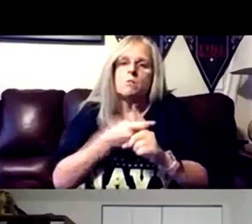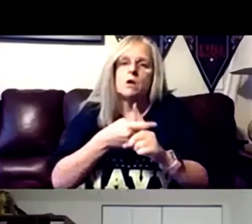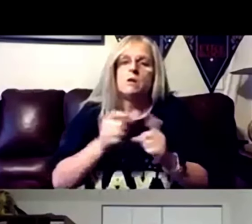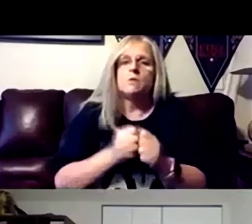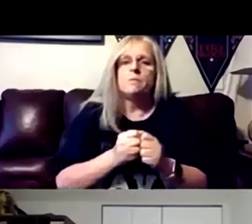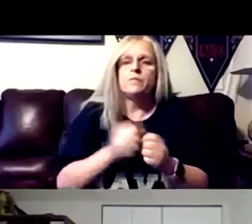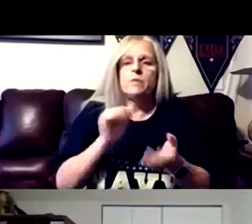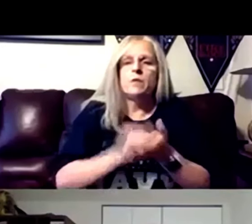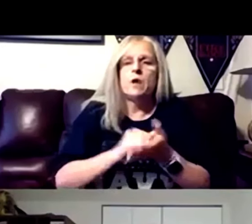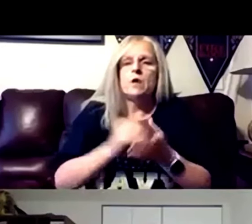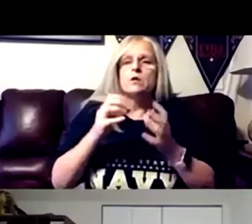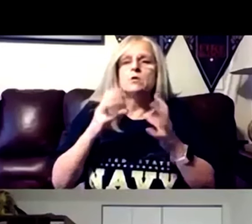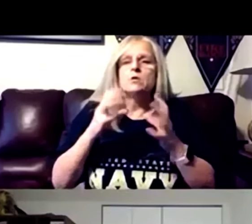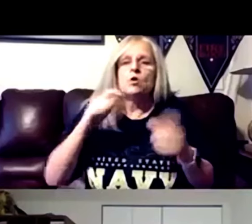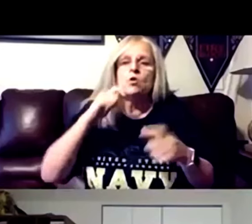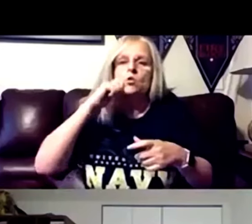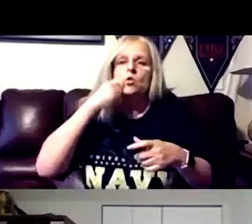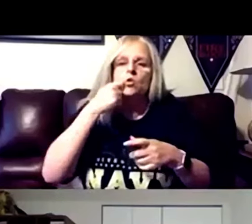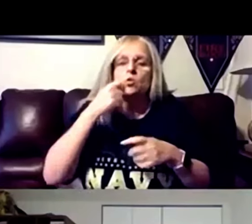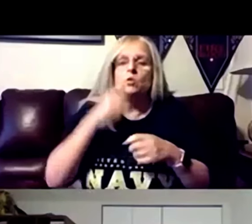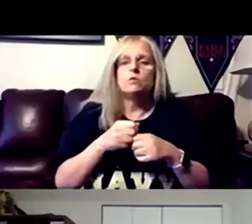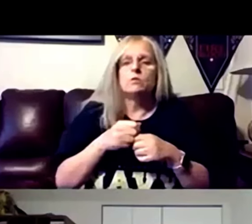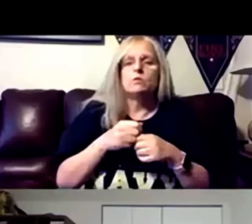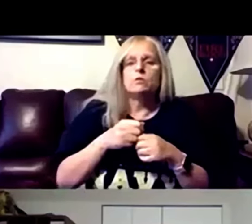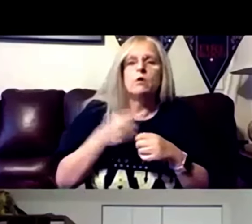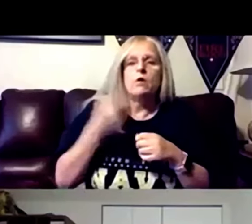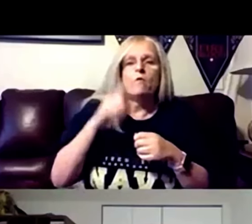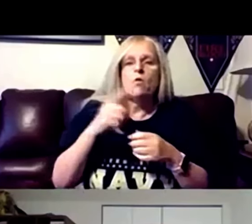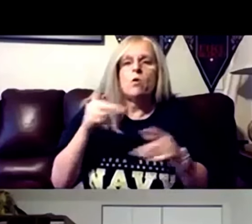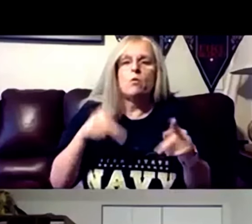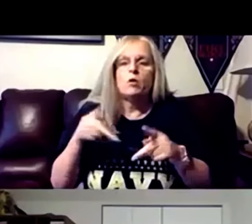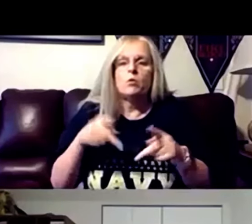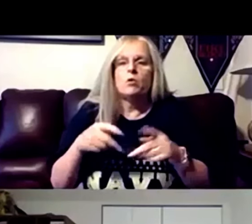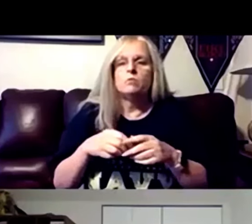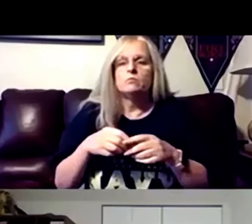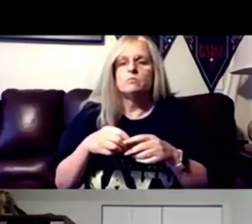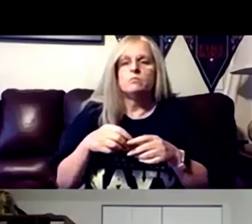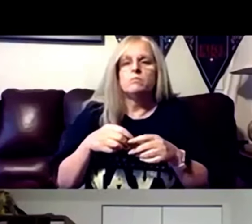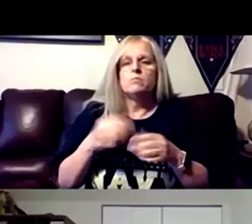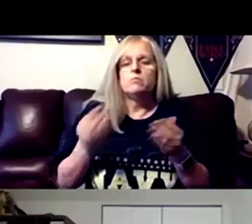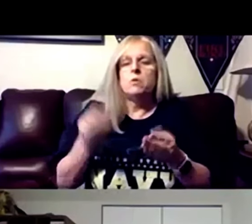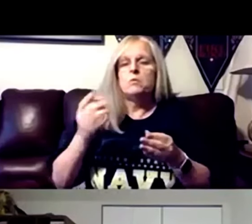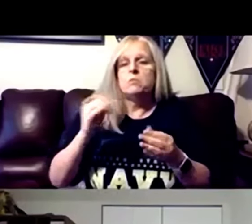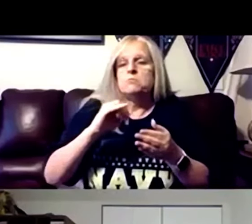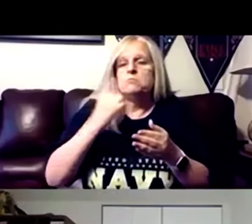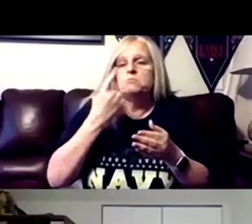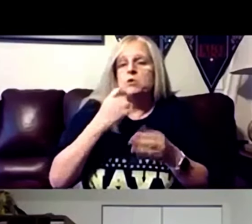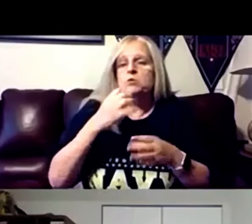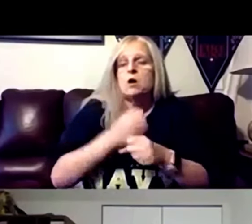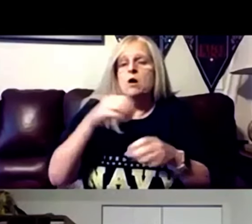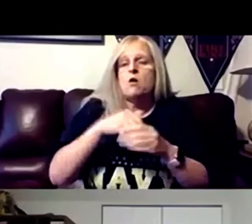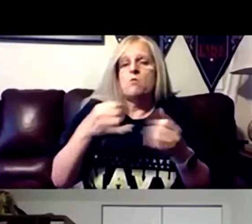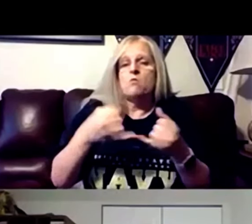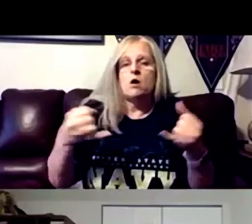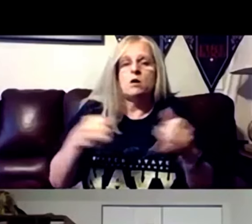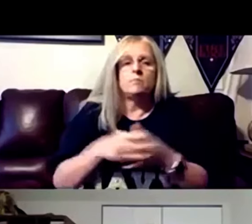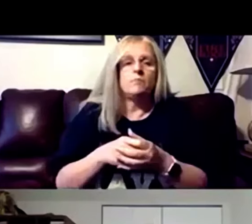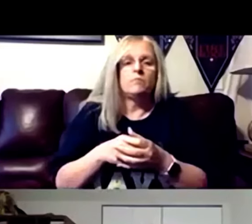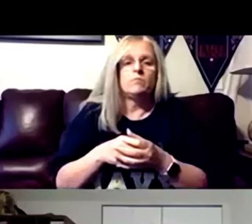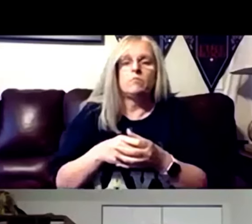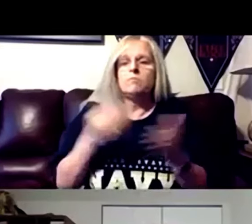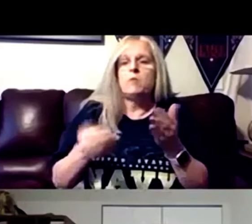That is so cool for individuals. Maybe you've just gotten online. Maybe you've